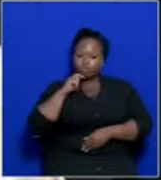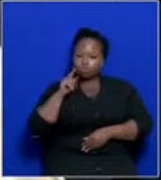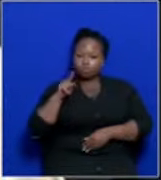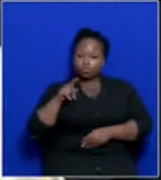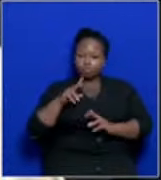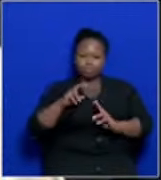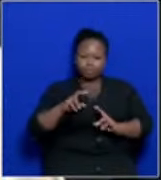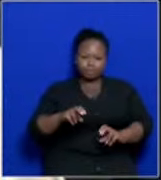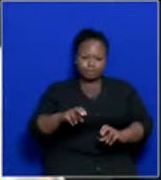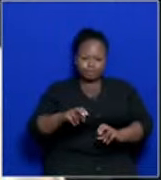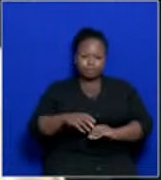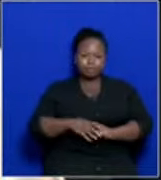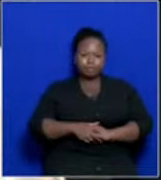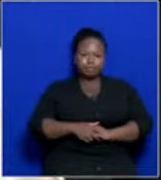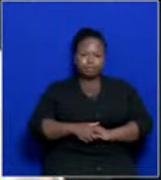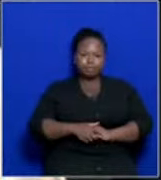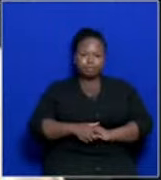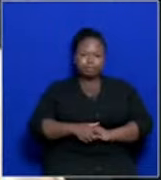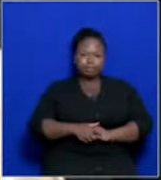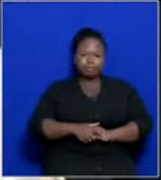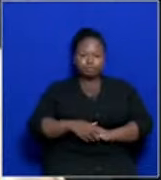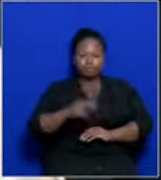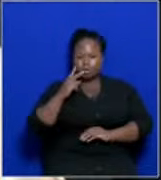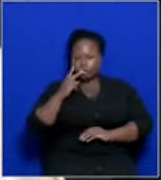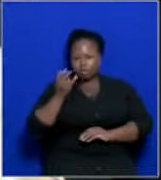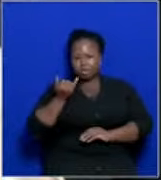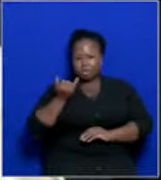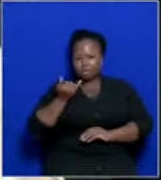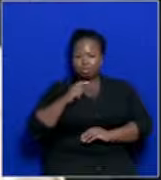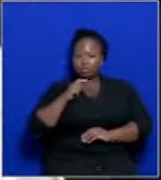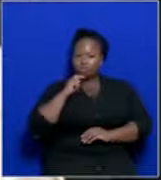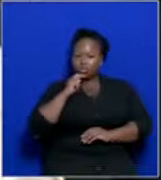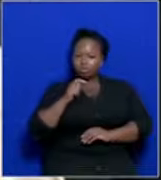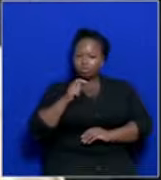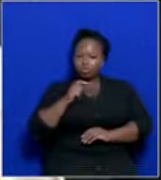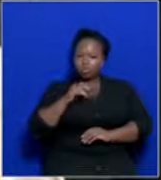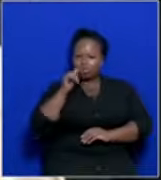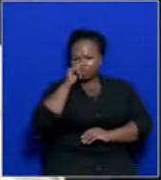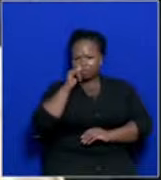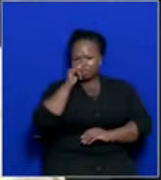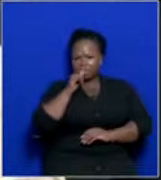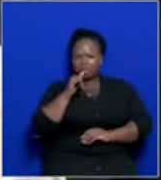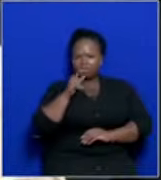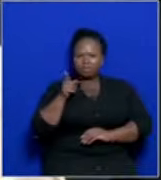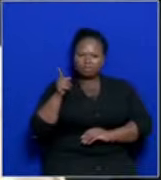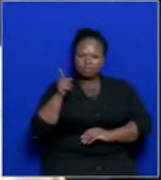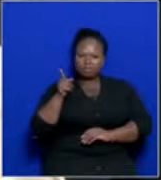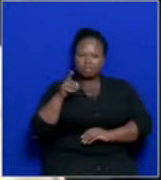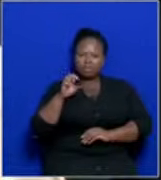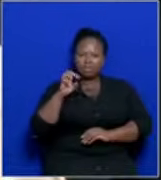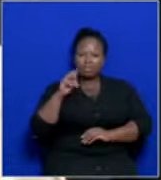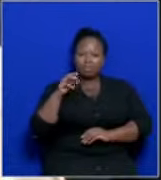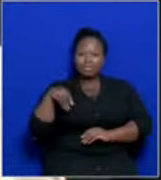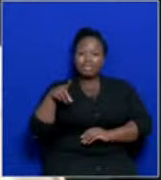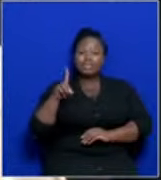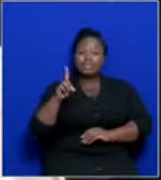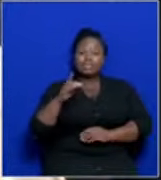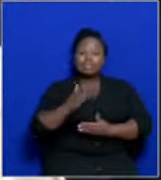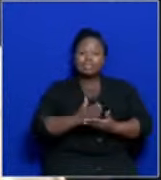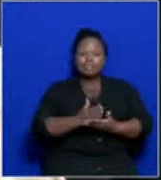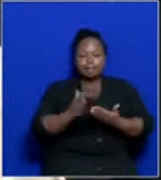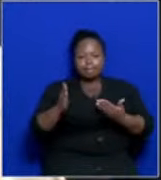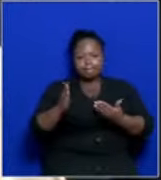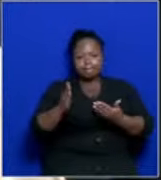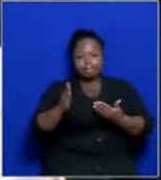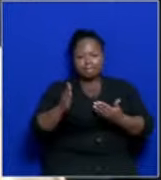that it seems you do have it is criminals. Officers in the EMPD, some Yes. are serious